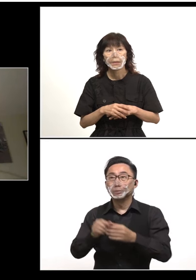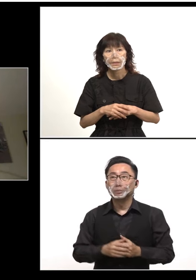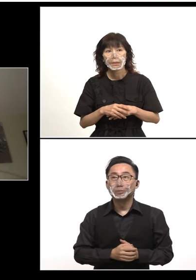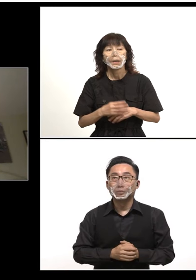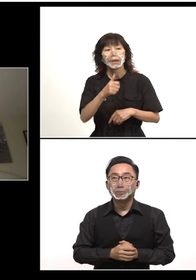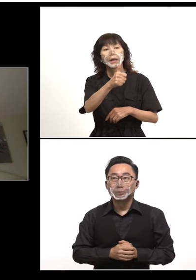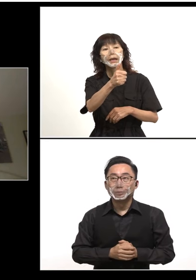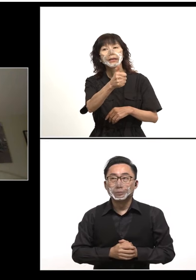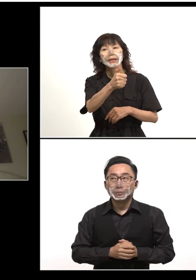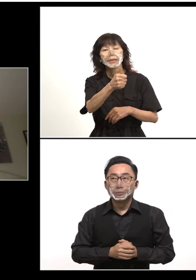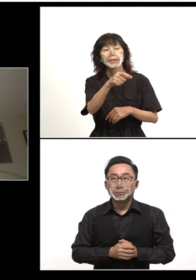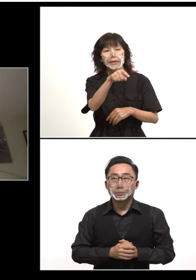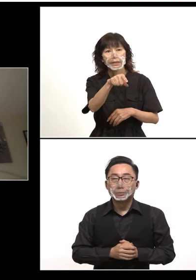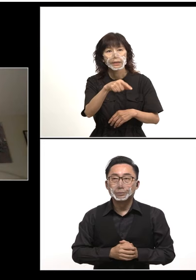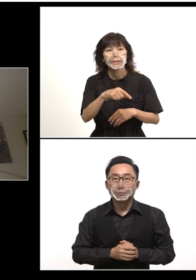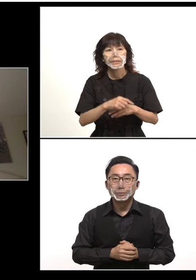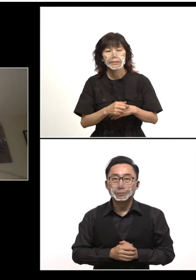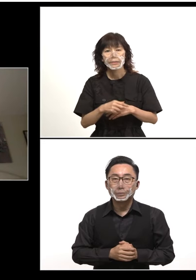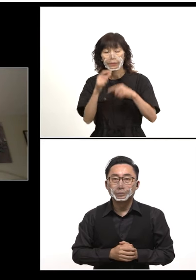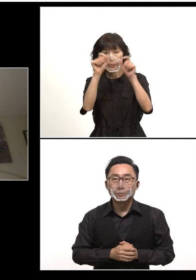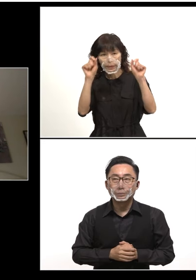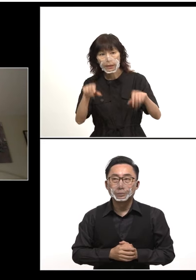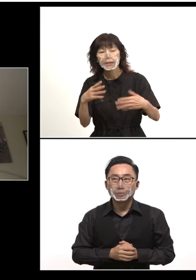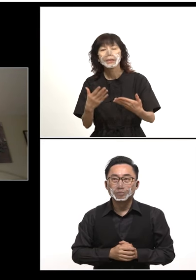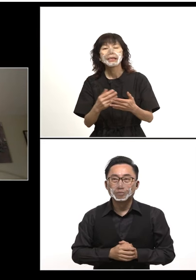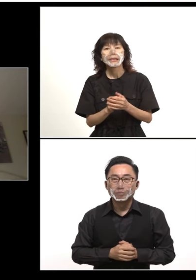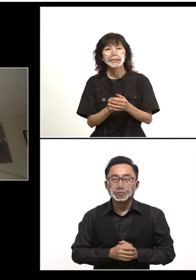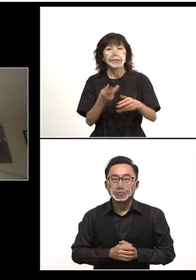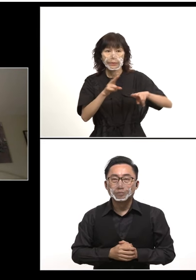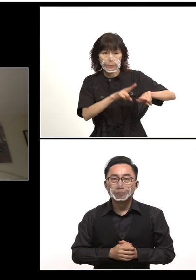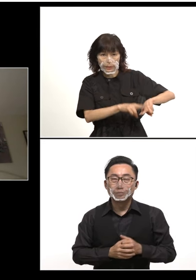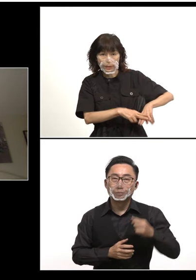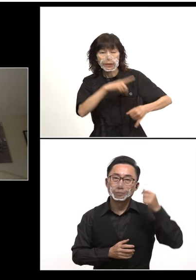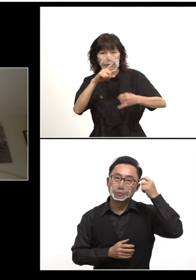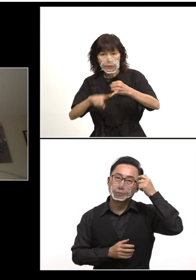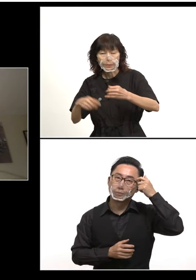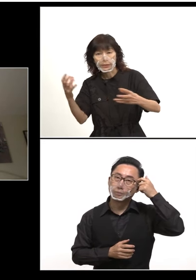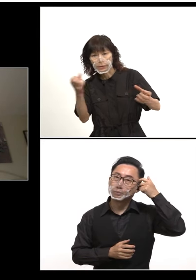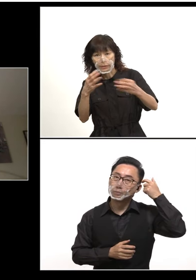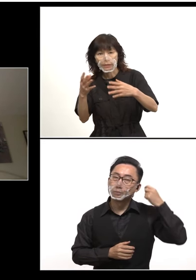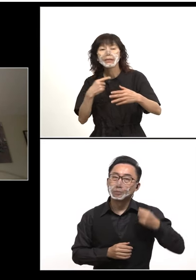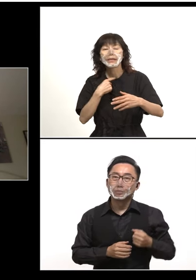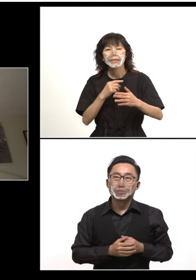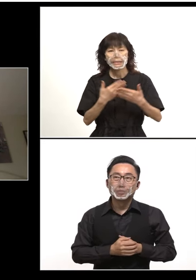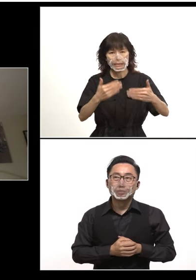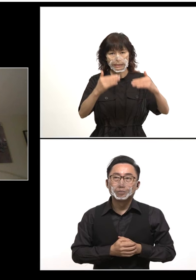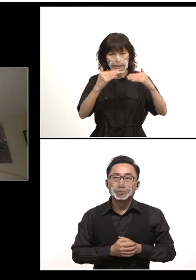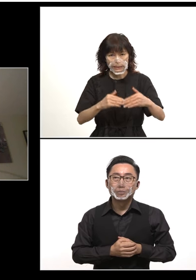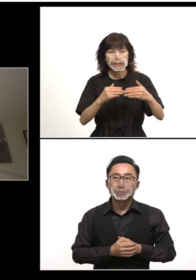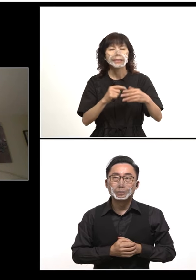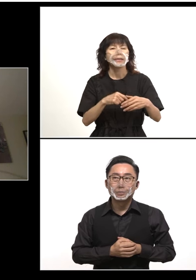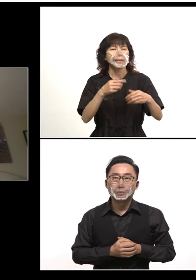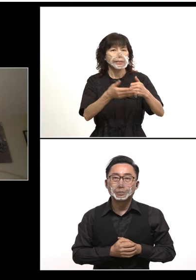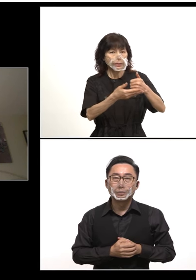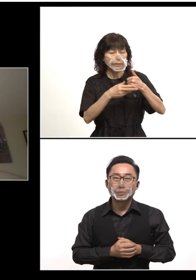the remaining questions for the Q&A section at the end. And we would now like to move on to the second speaker first. Thank you so much,